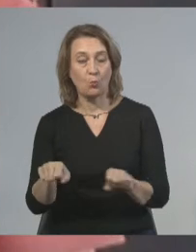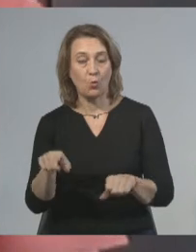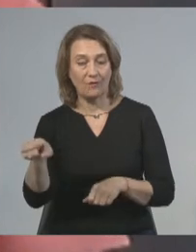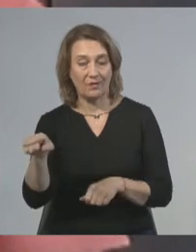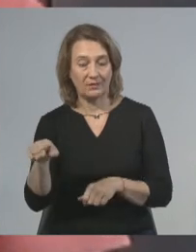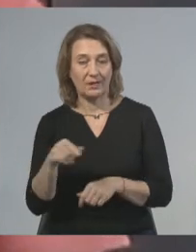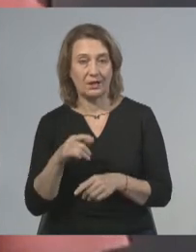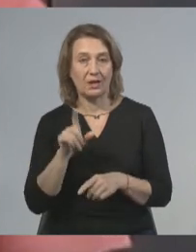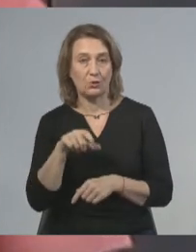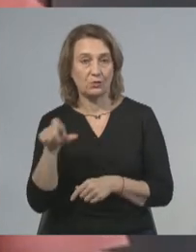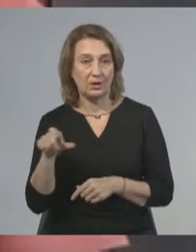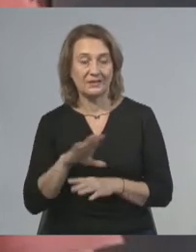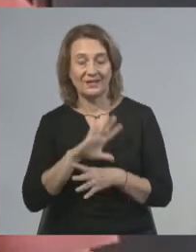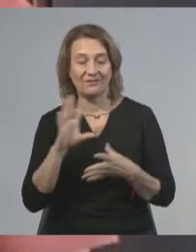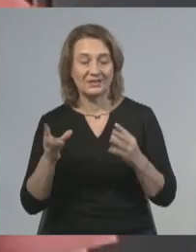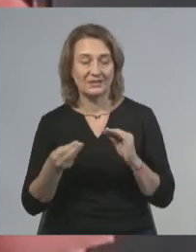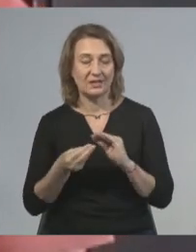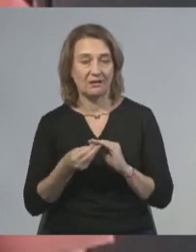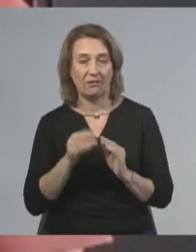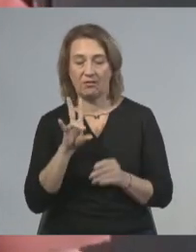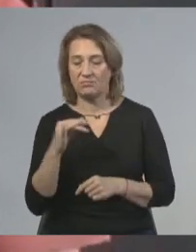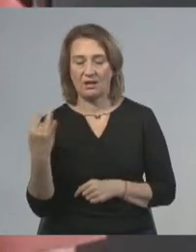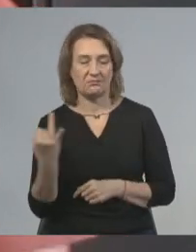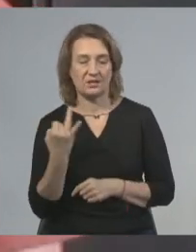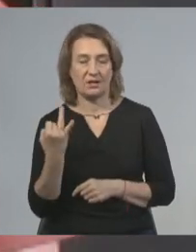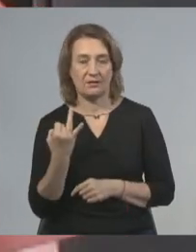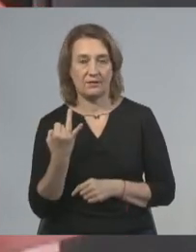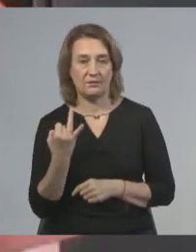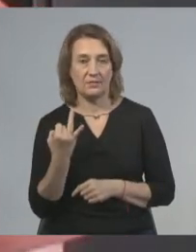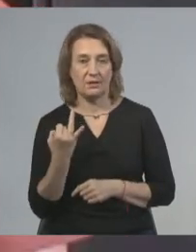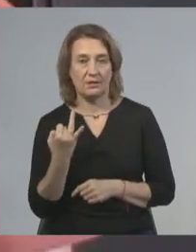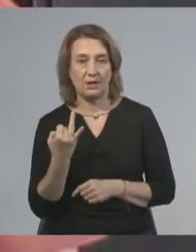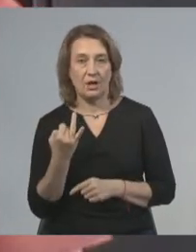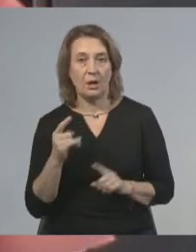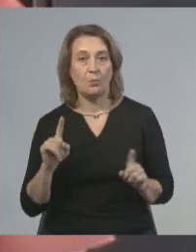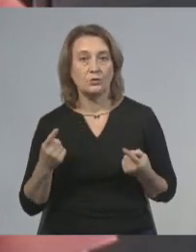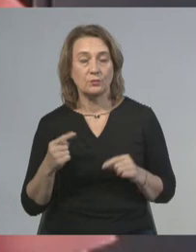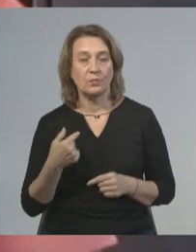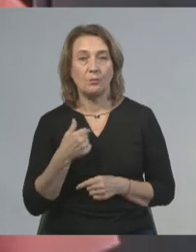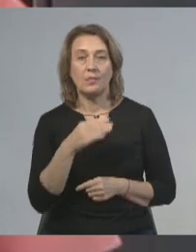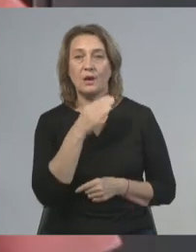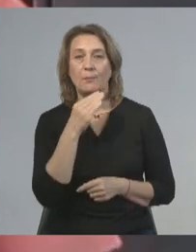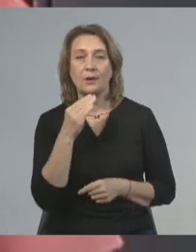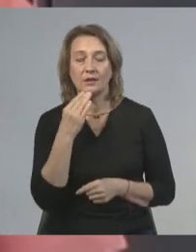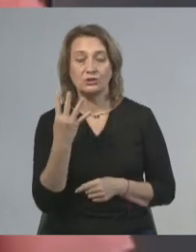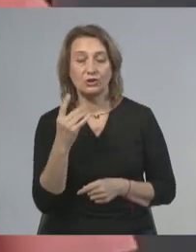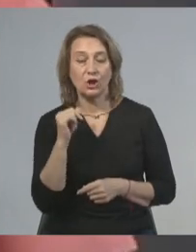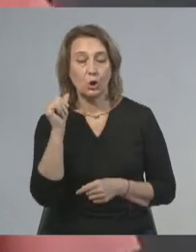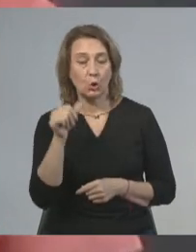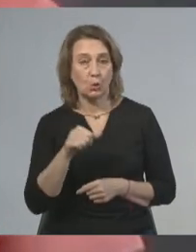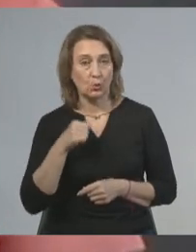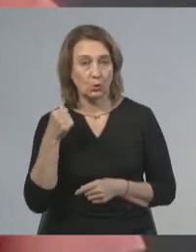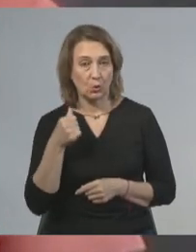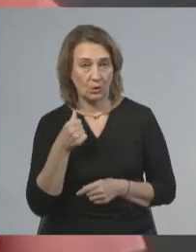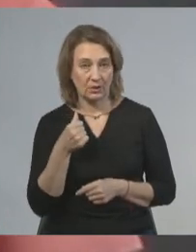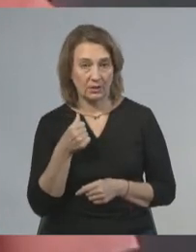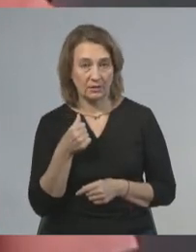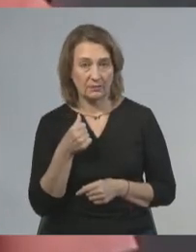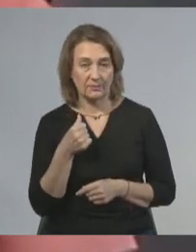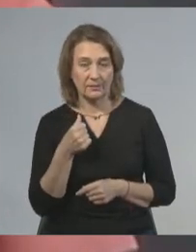as for the occupied territories i have doubts whether it might be interesting for them for four